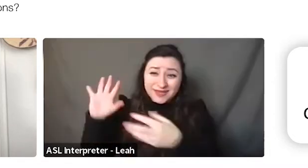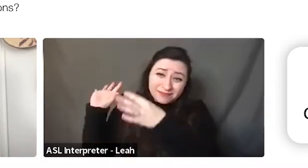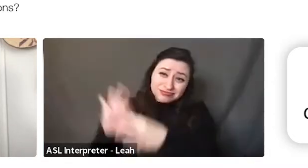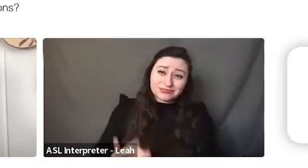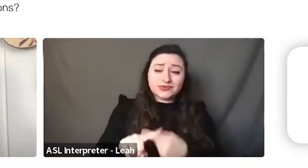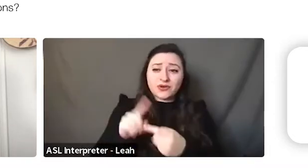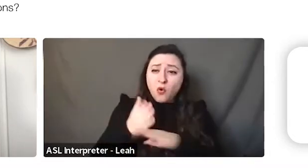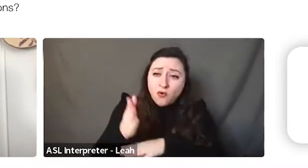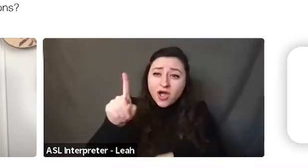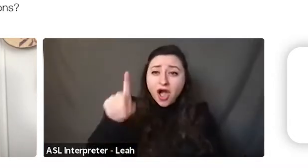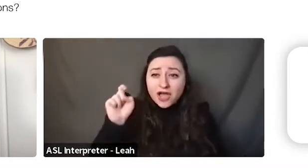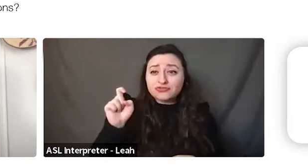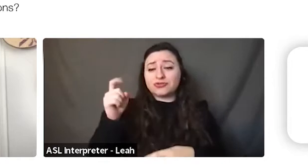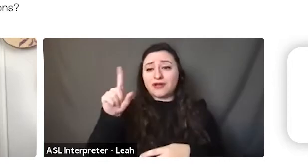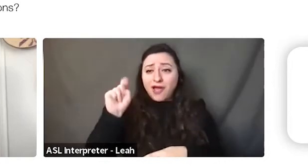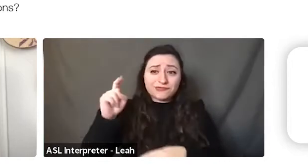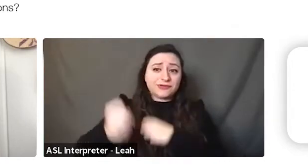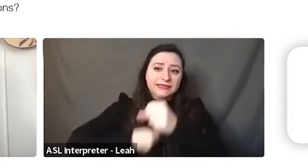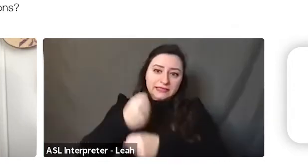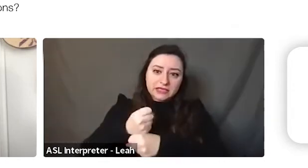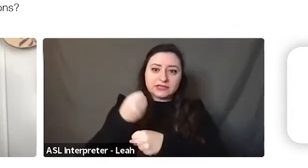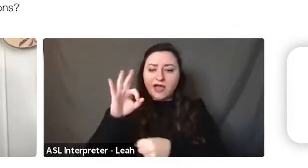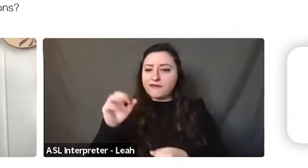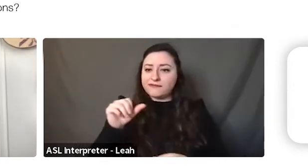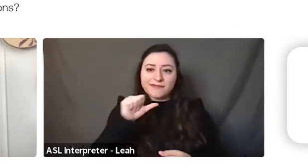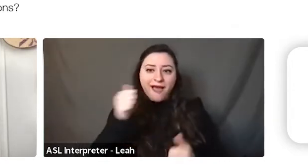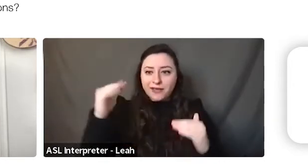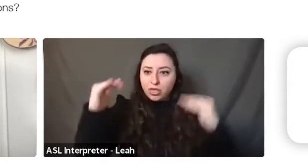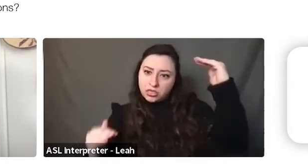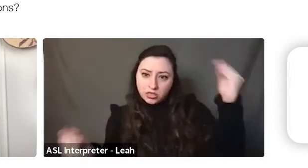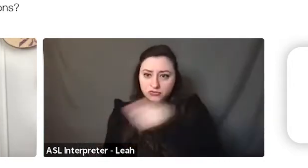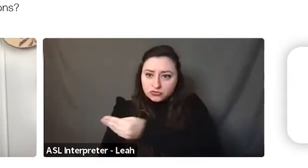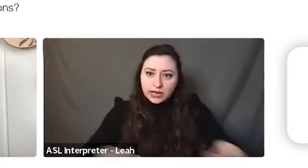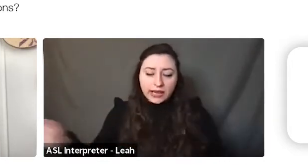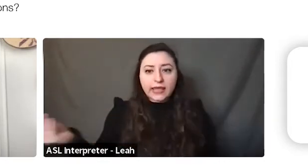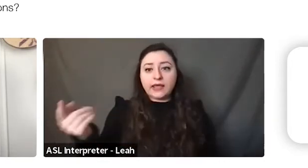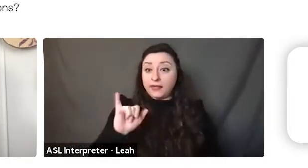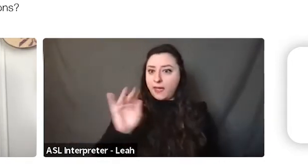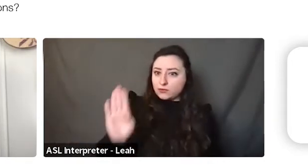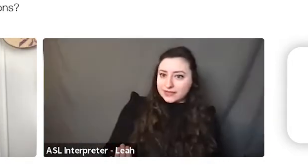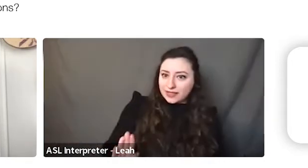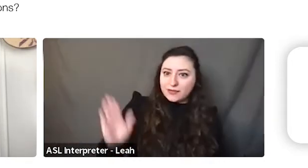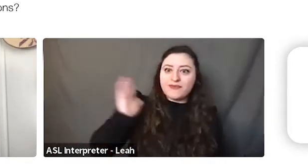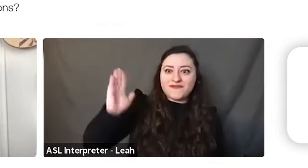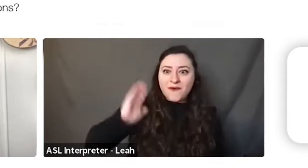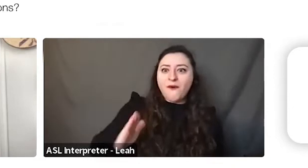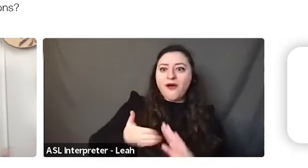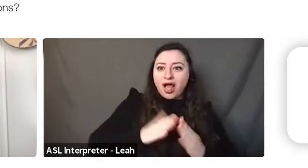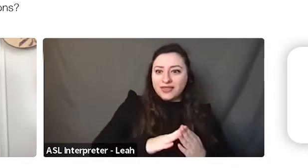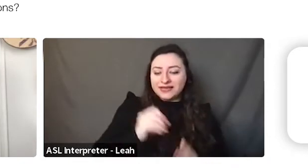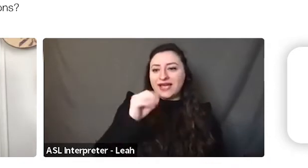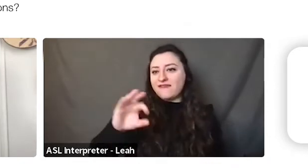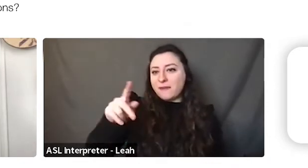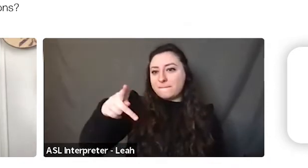of unequal trade and resource extraction from places like Brazil, which was a former colony of Portugal,